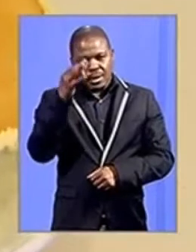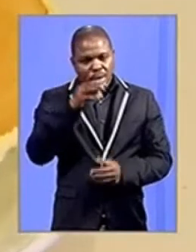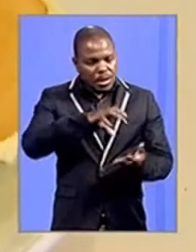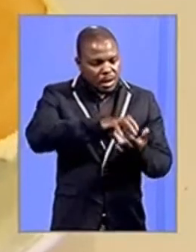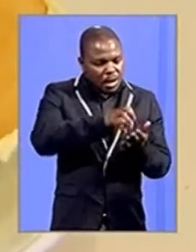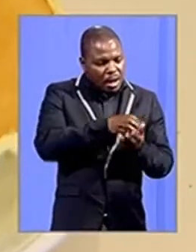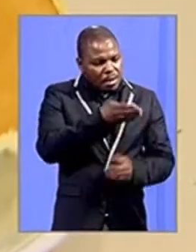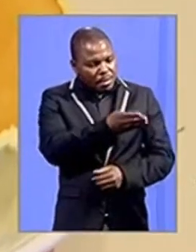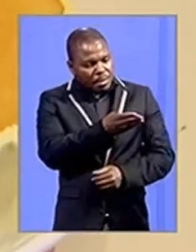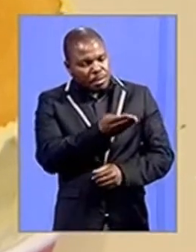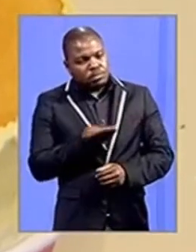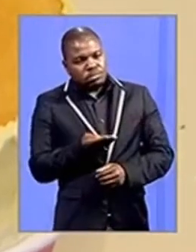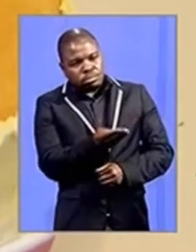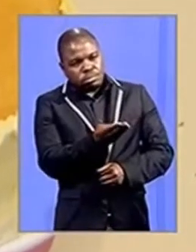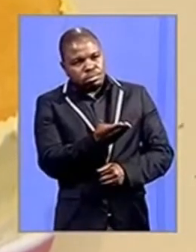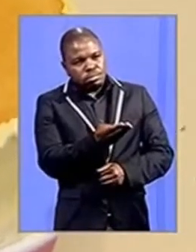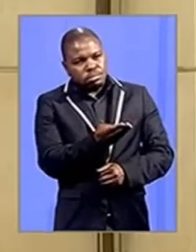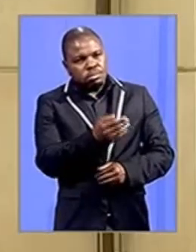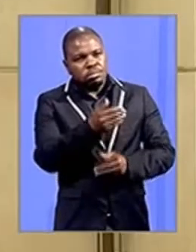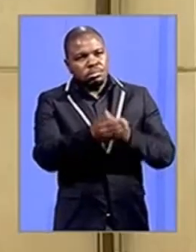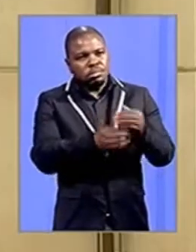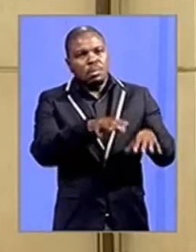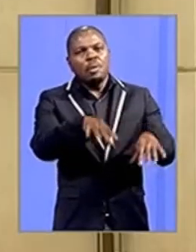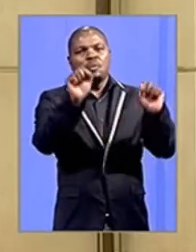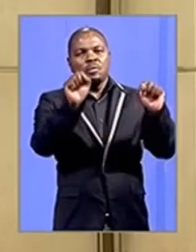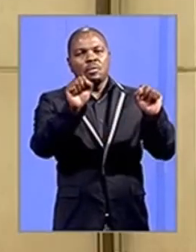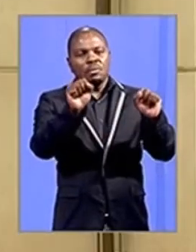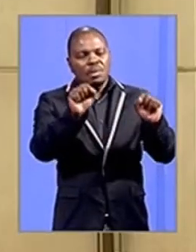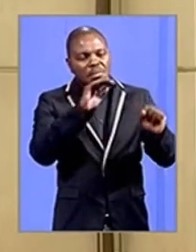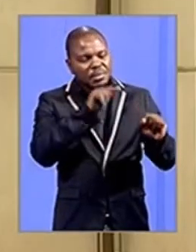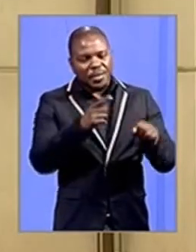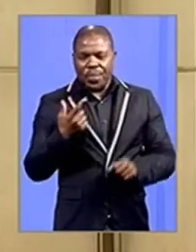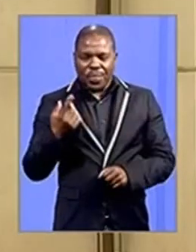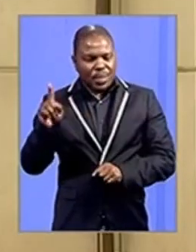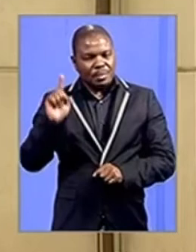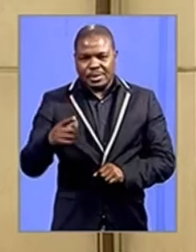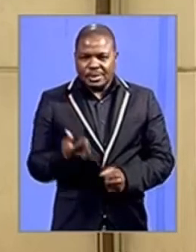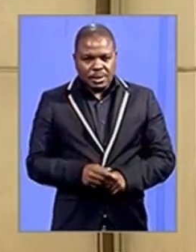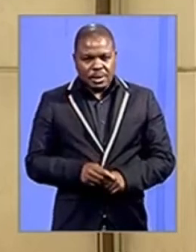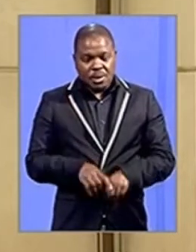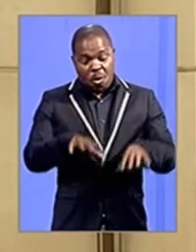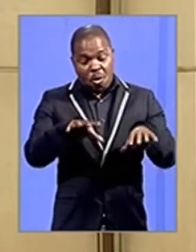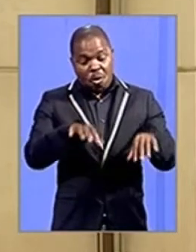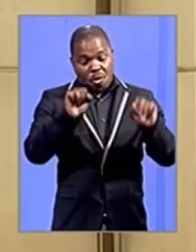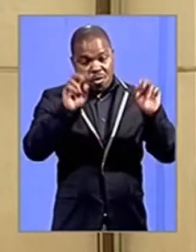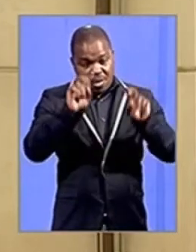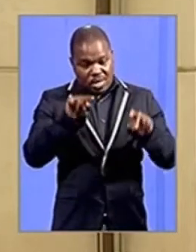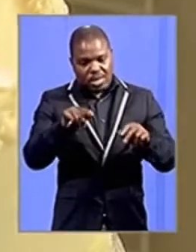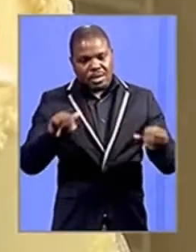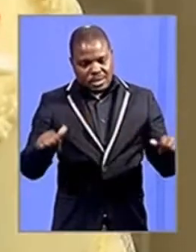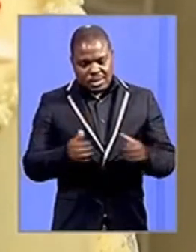oven, then load shedding comes. I had to throw that. So load shedding is a big